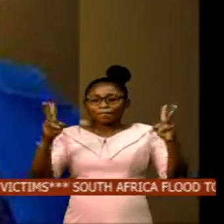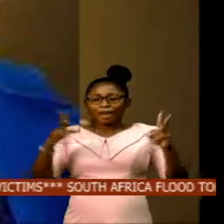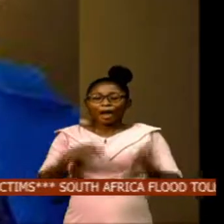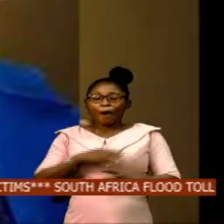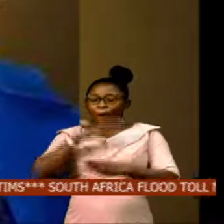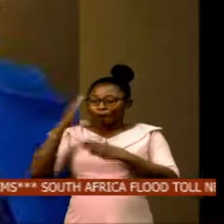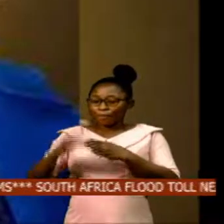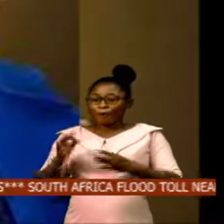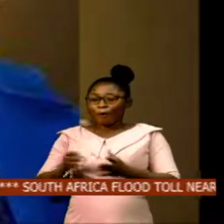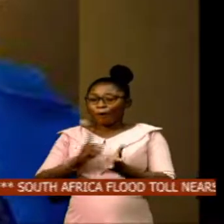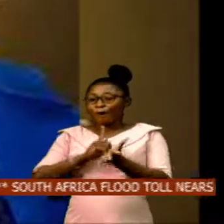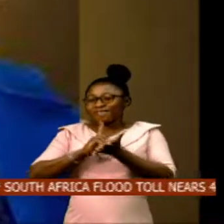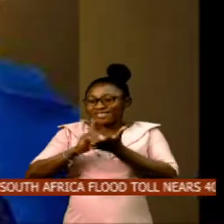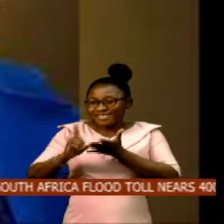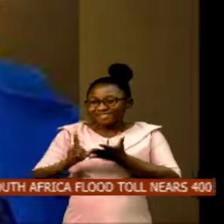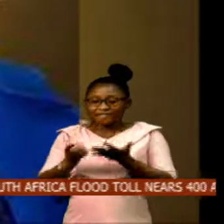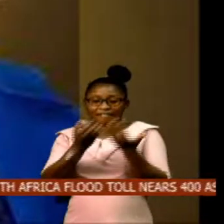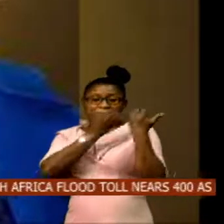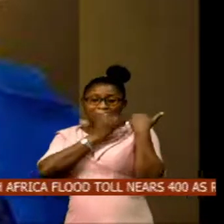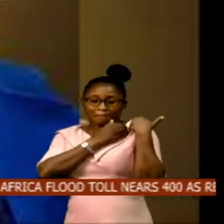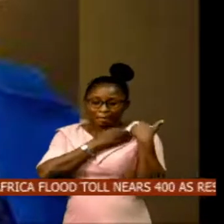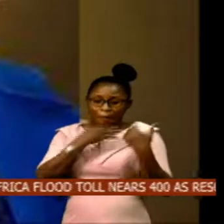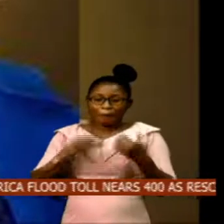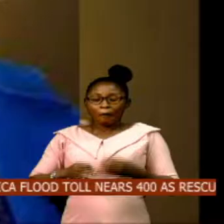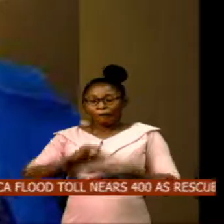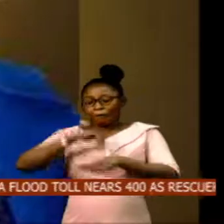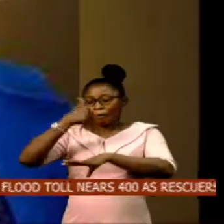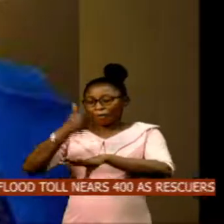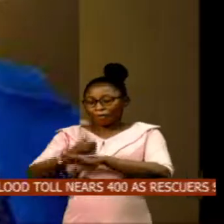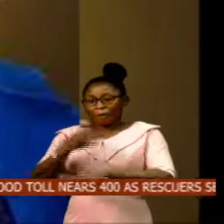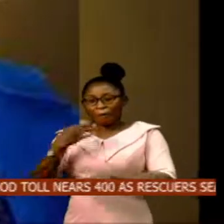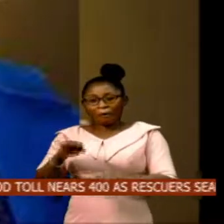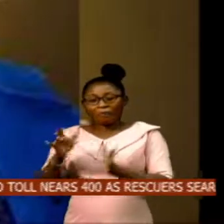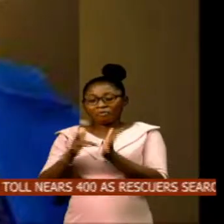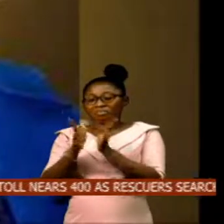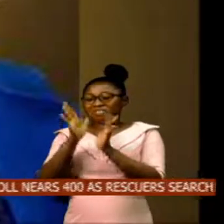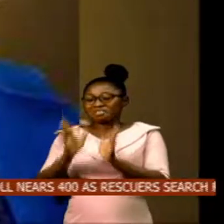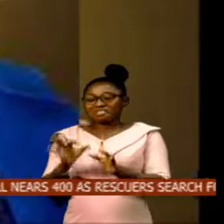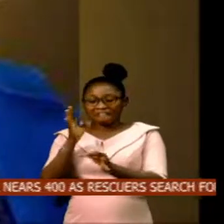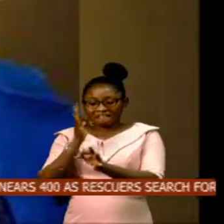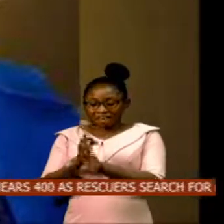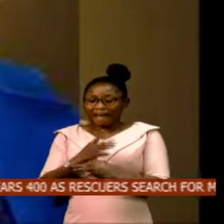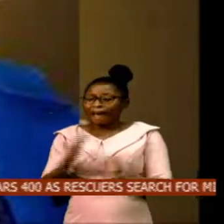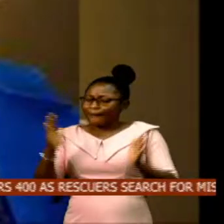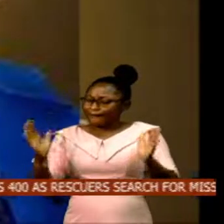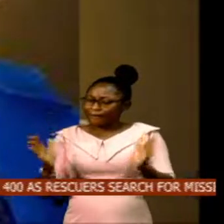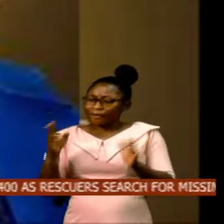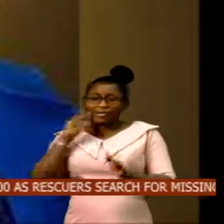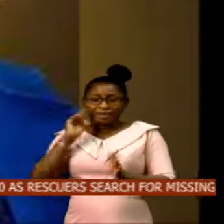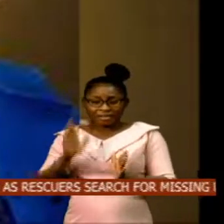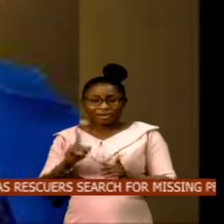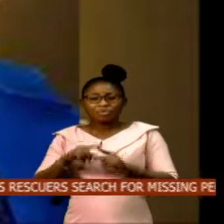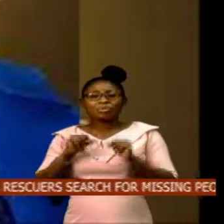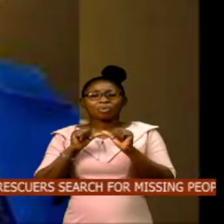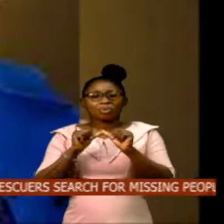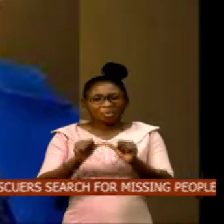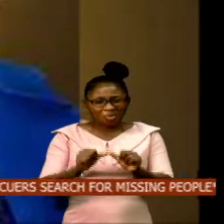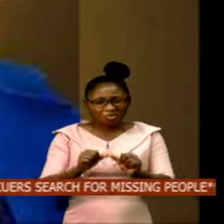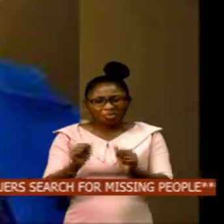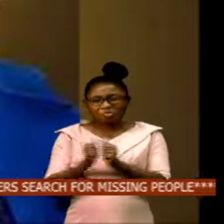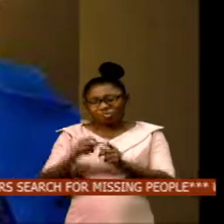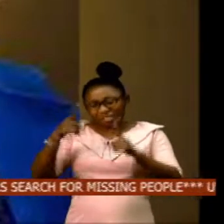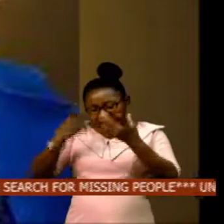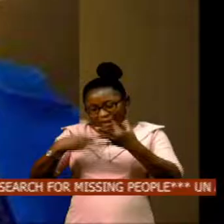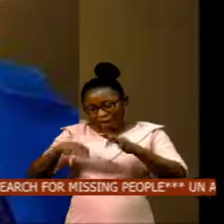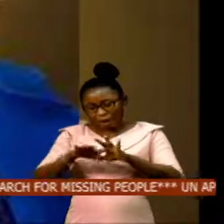the divine mandate of the author of the Christian faith, and urges Nigerians to keep in mind the significance of the